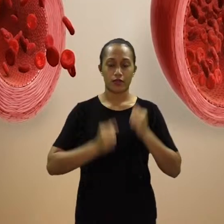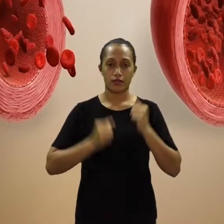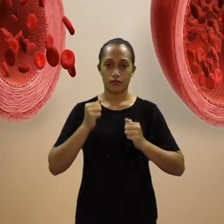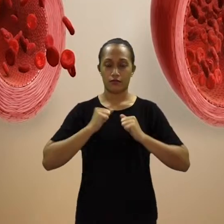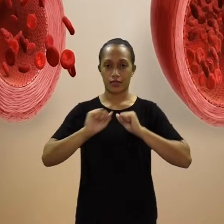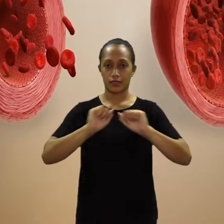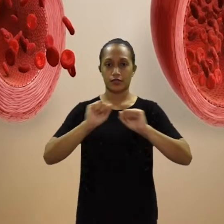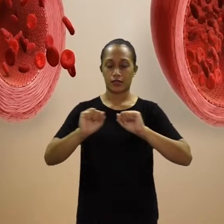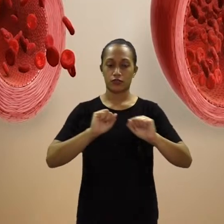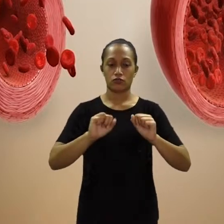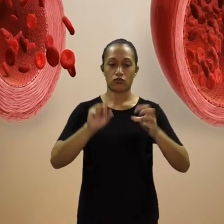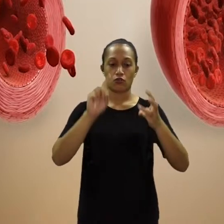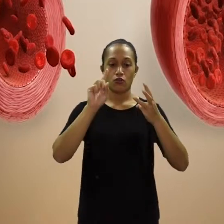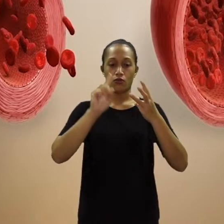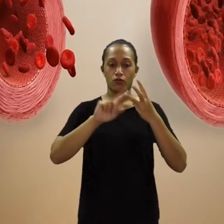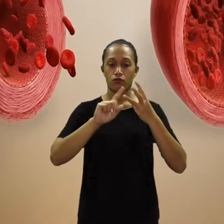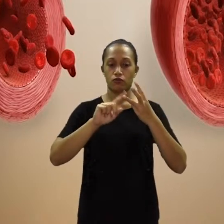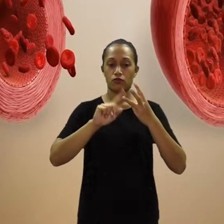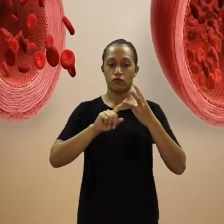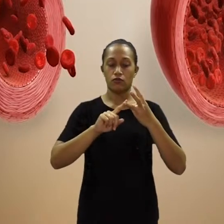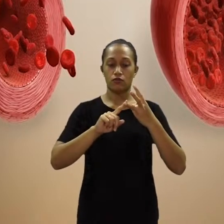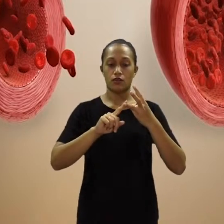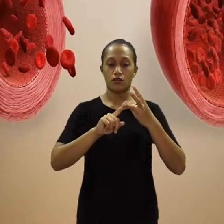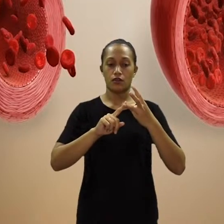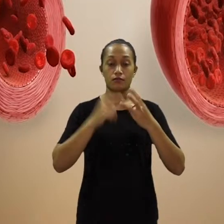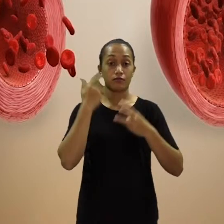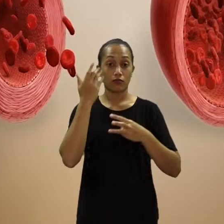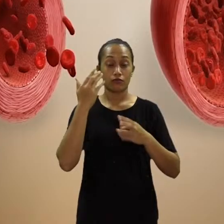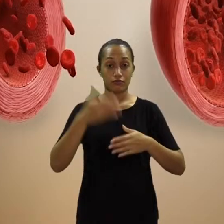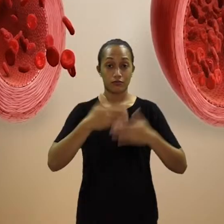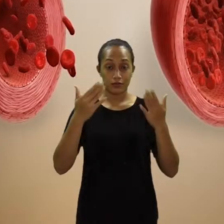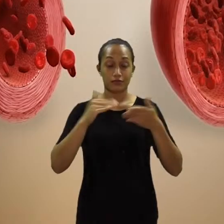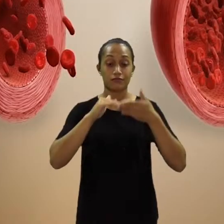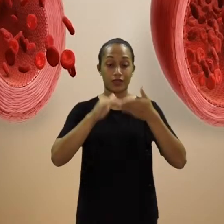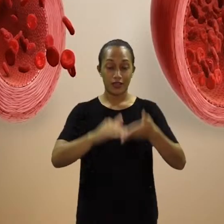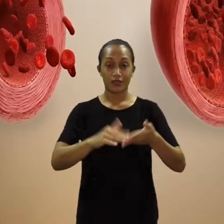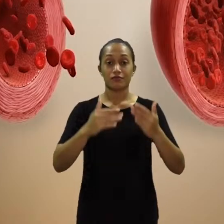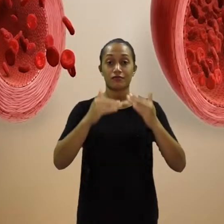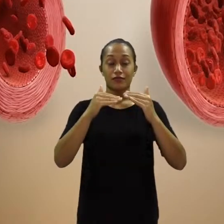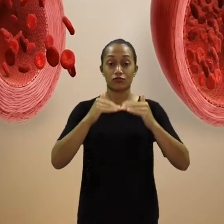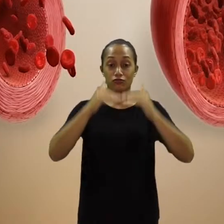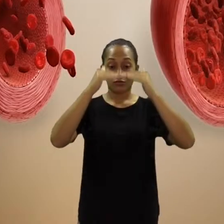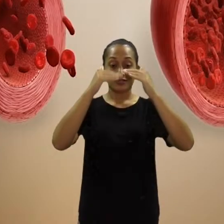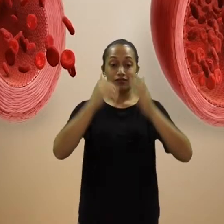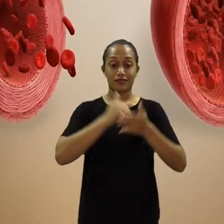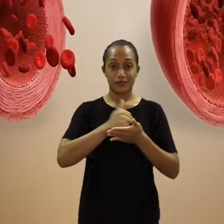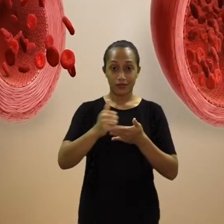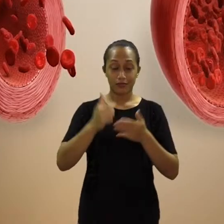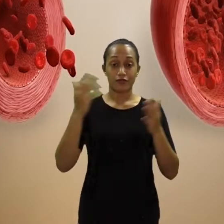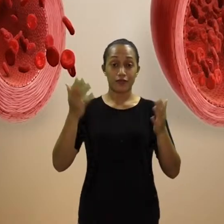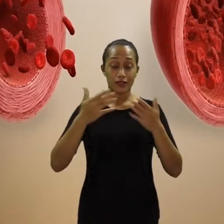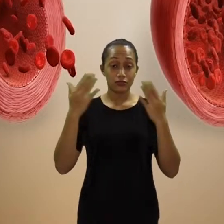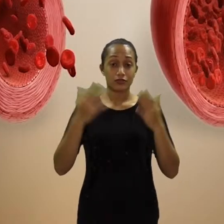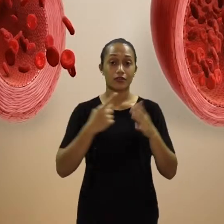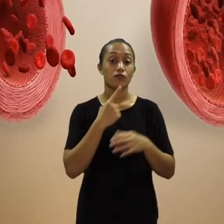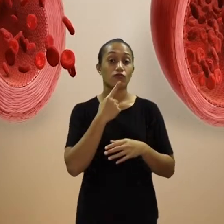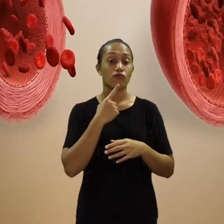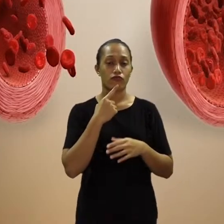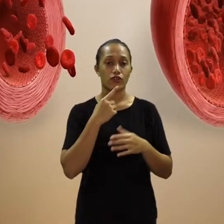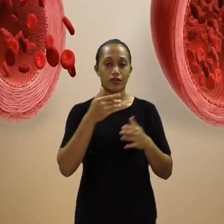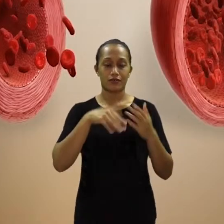And the third one is that exercise or regular exercise also helps increase the number of oxygen and red blood cells in the